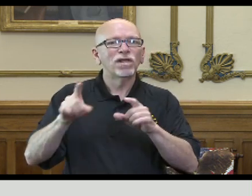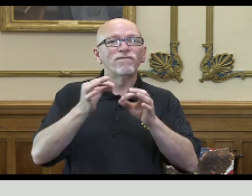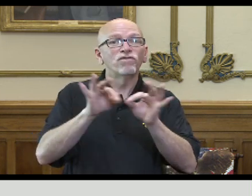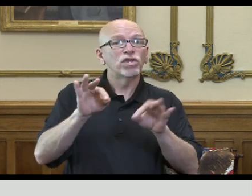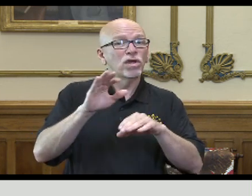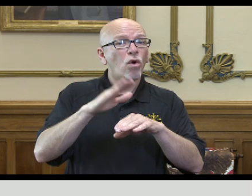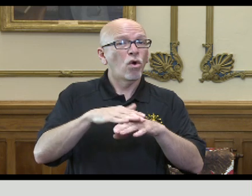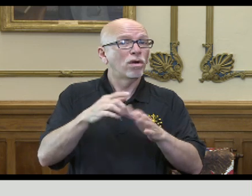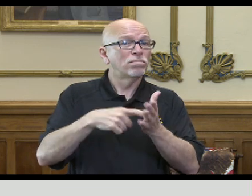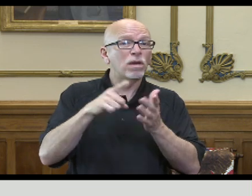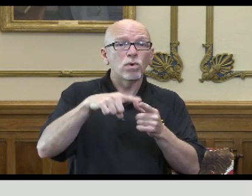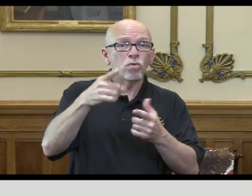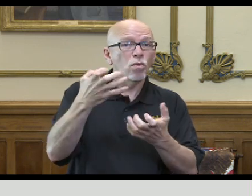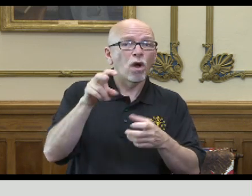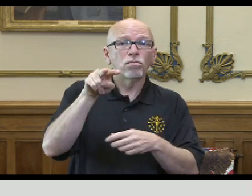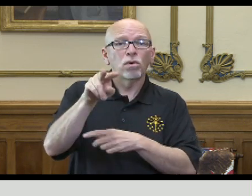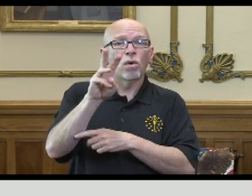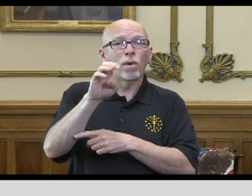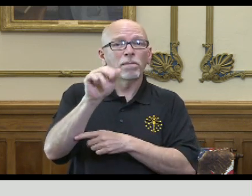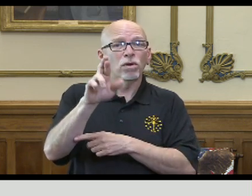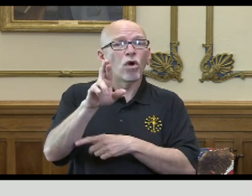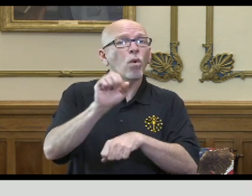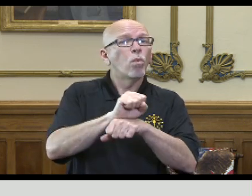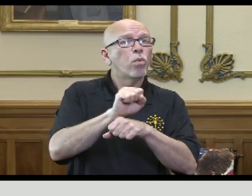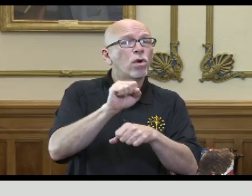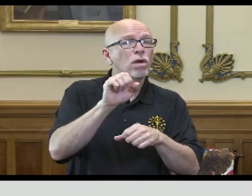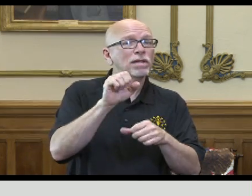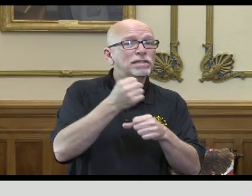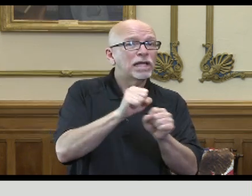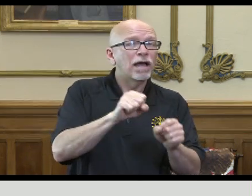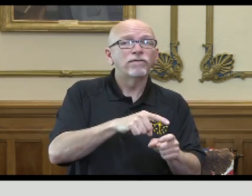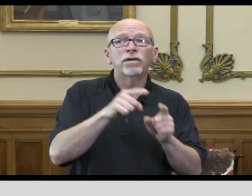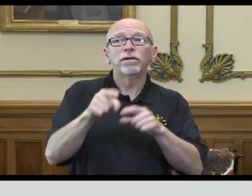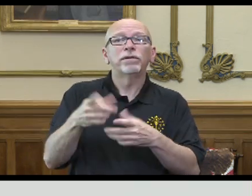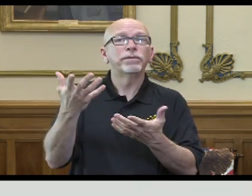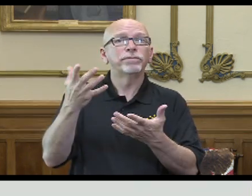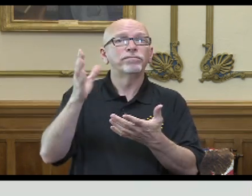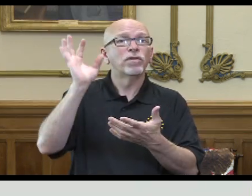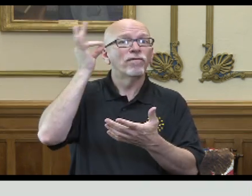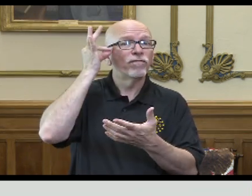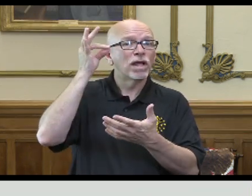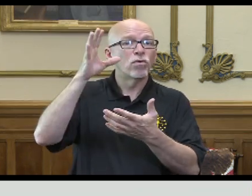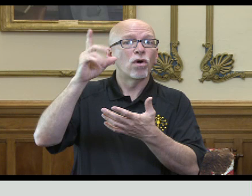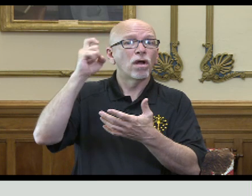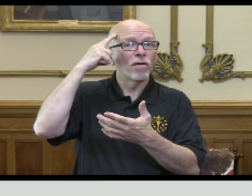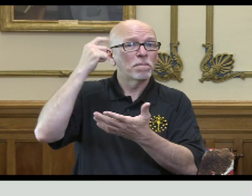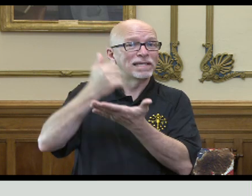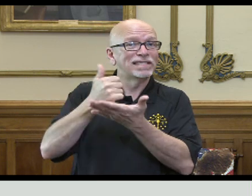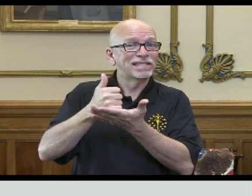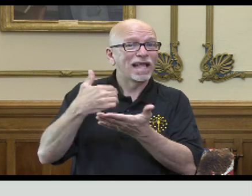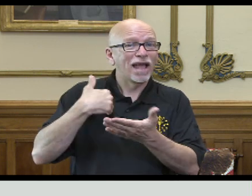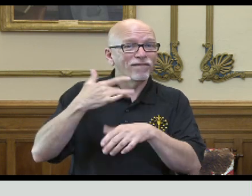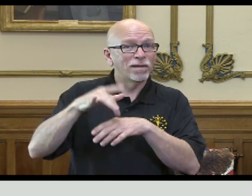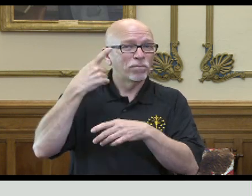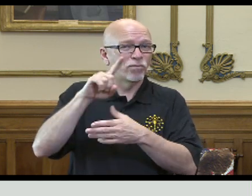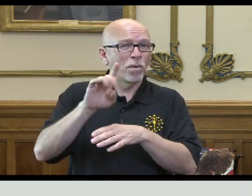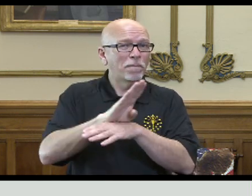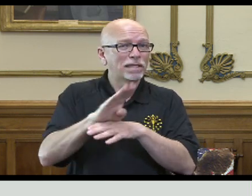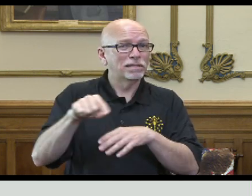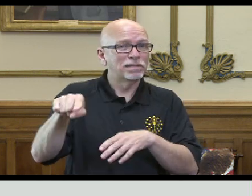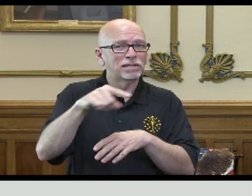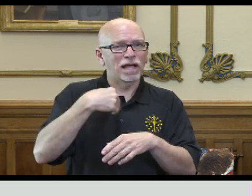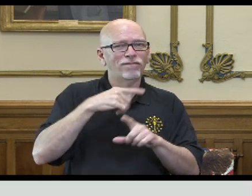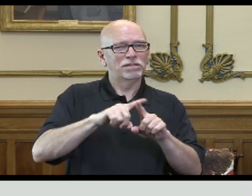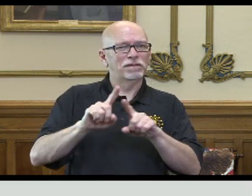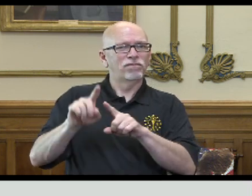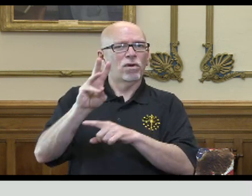webinars to address workforce safety, along with a variety of government and financial assistance that is available to Hoosier businesses.